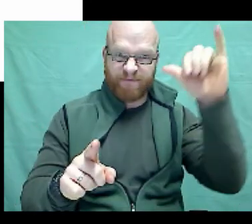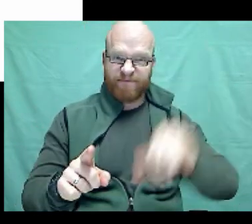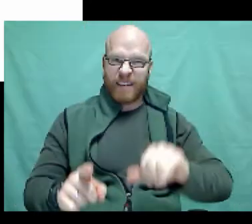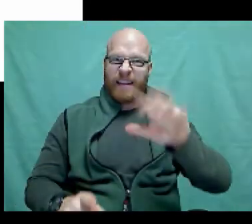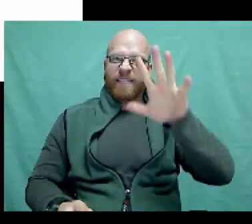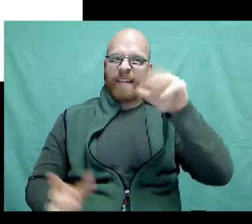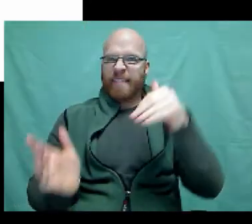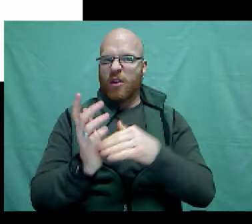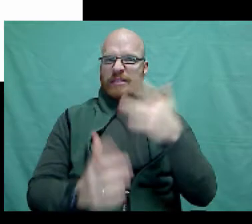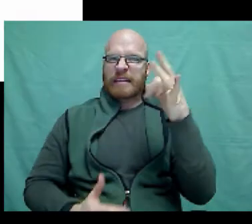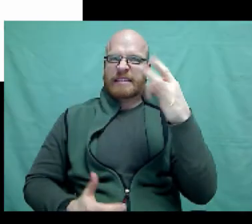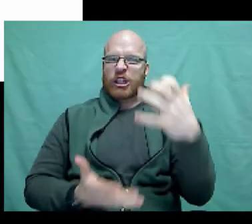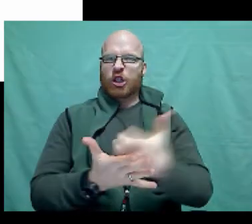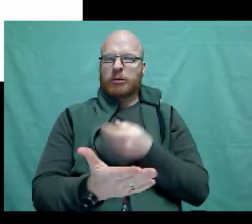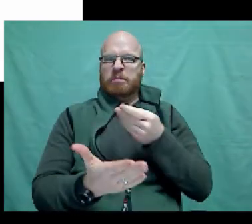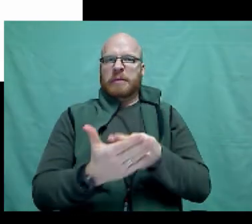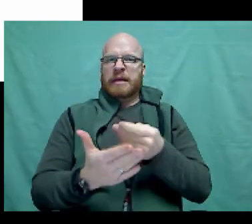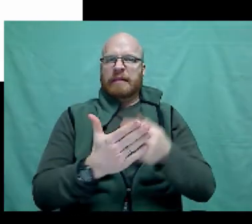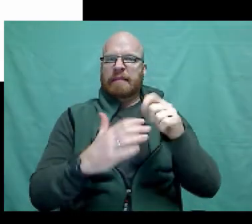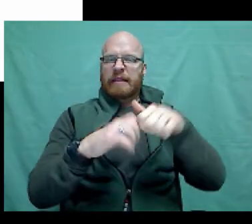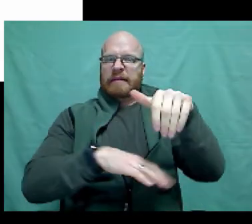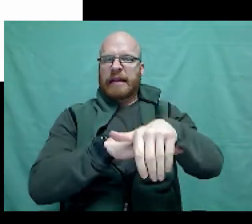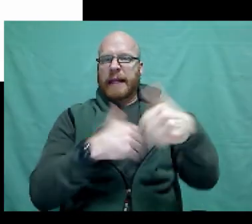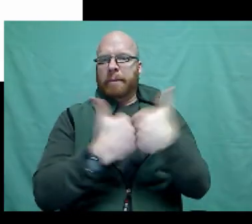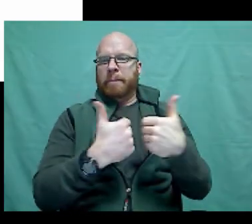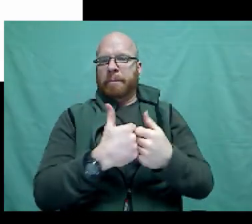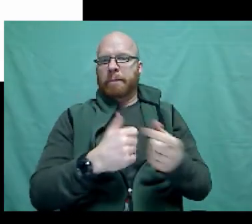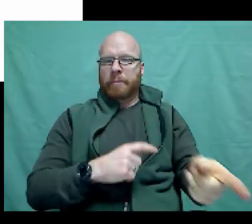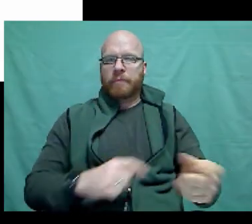Now, this is how much they earned from that game.